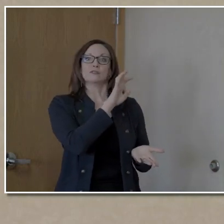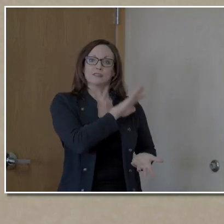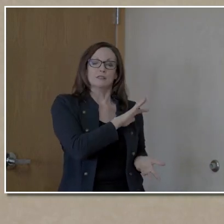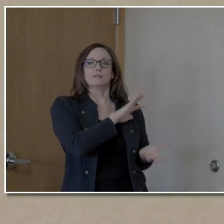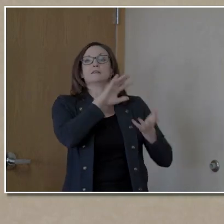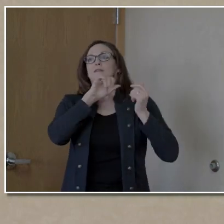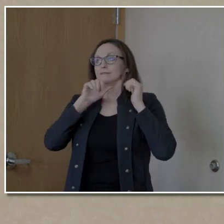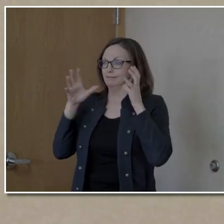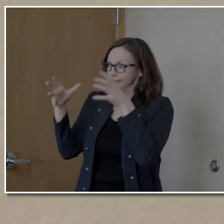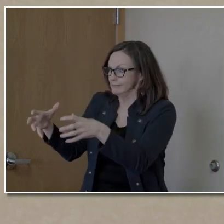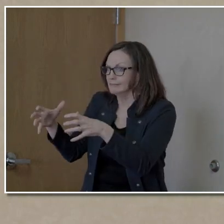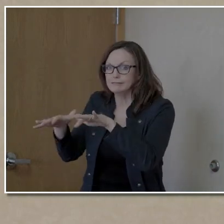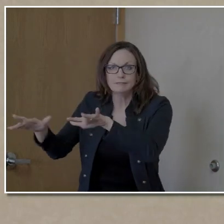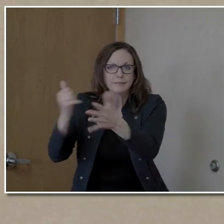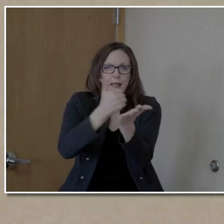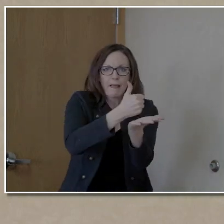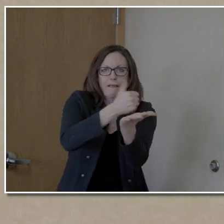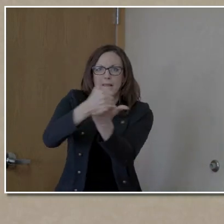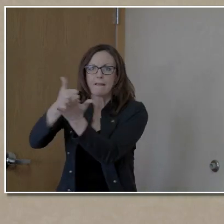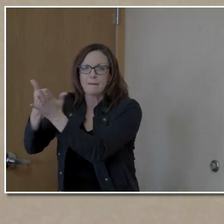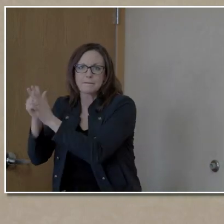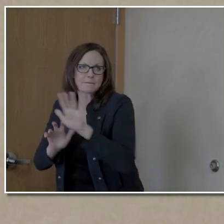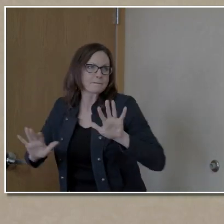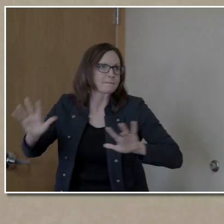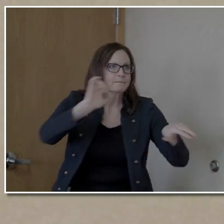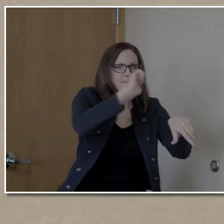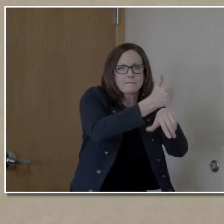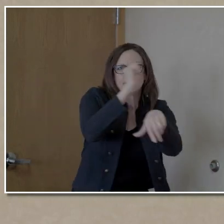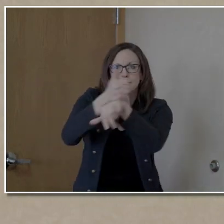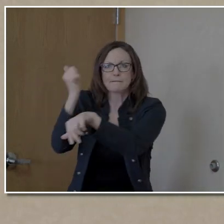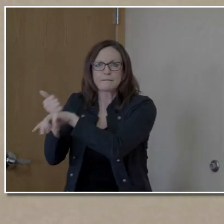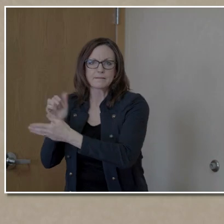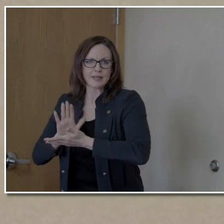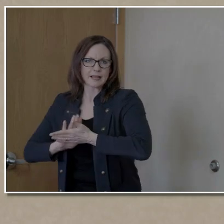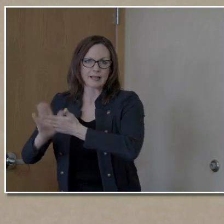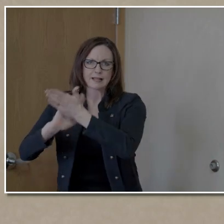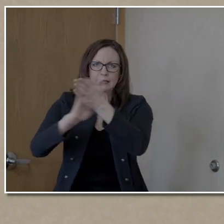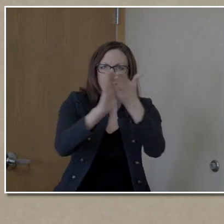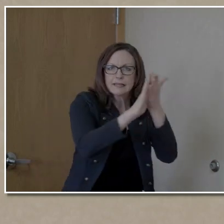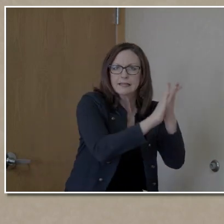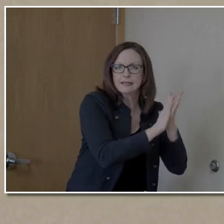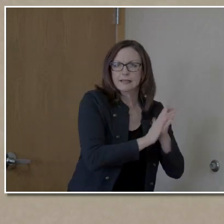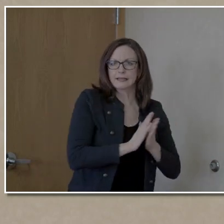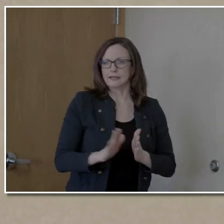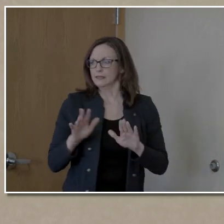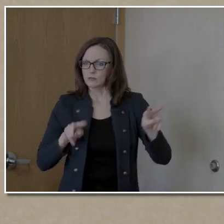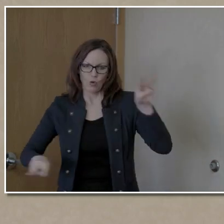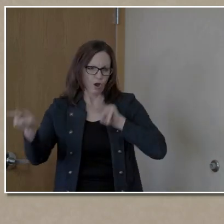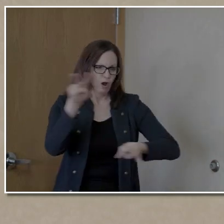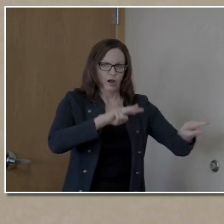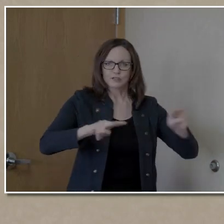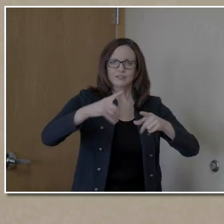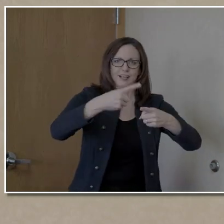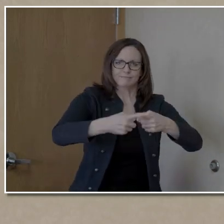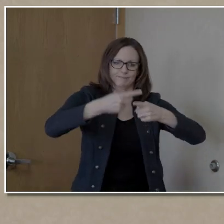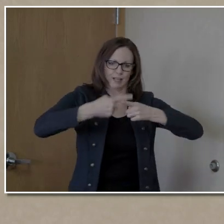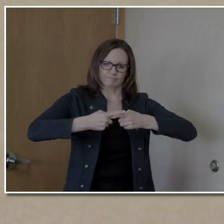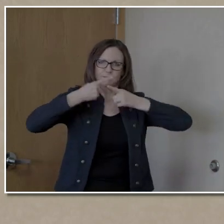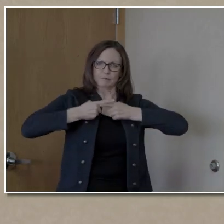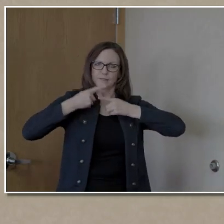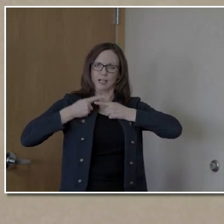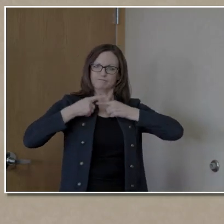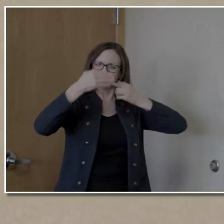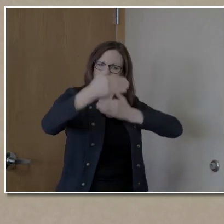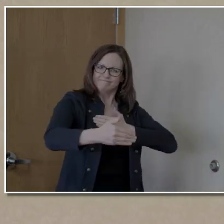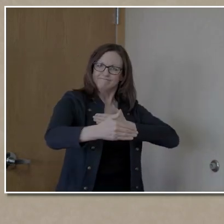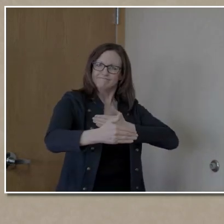than 72 hours. Our troops also supported the Wisconsin Elections Commission by procuring wipes, spray bottles,